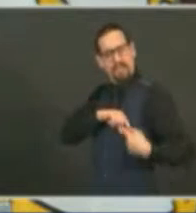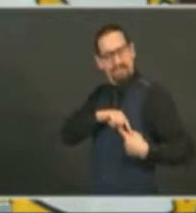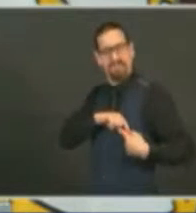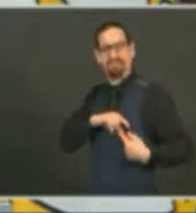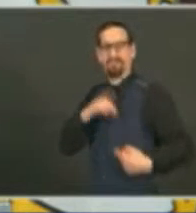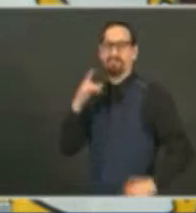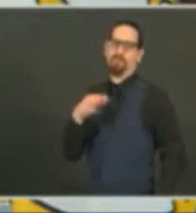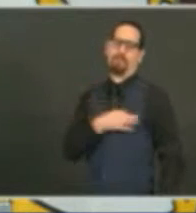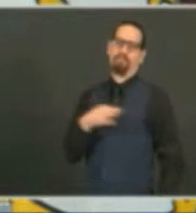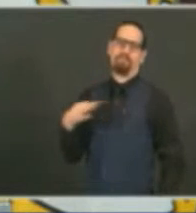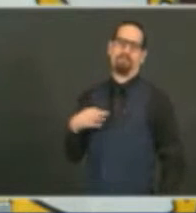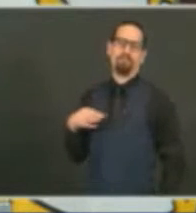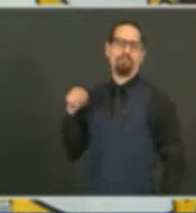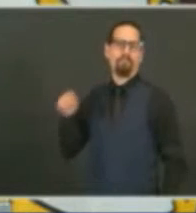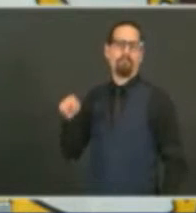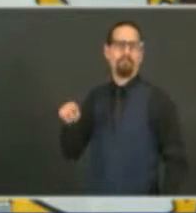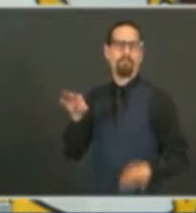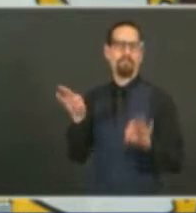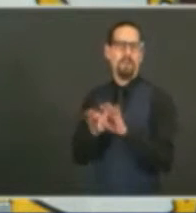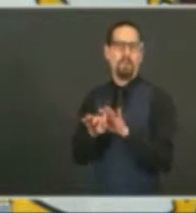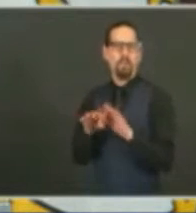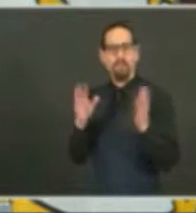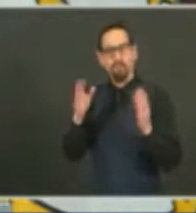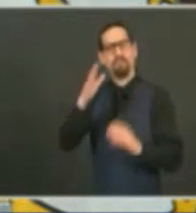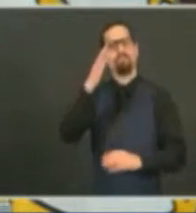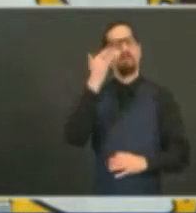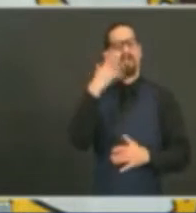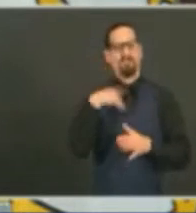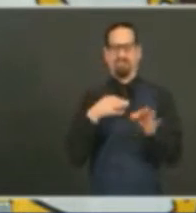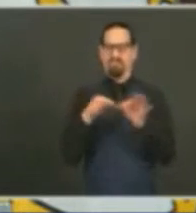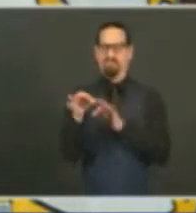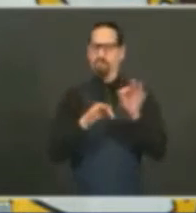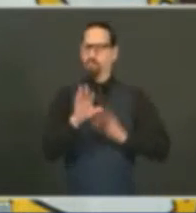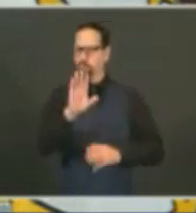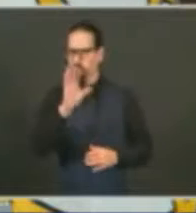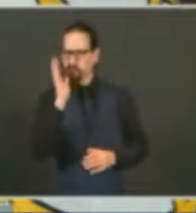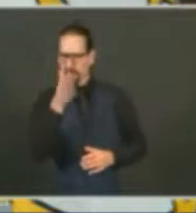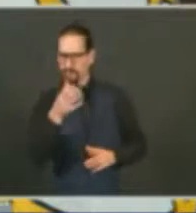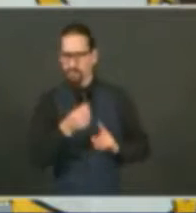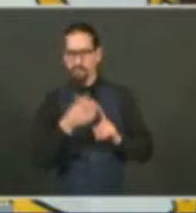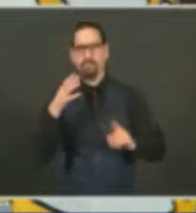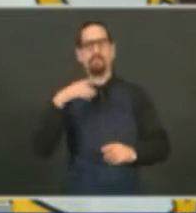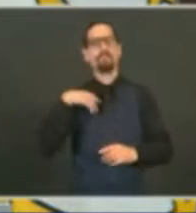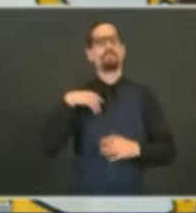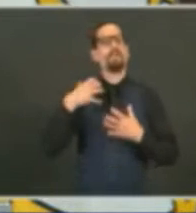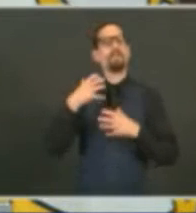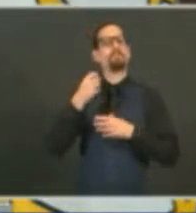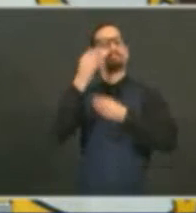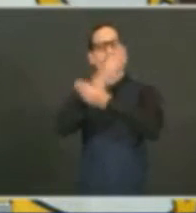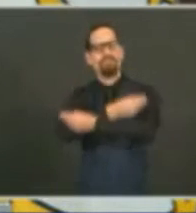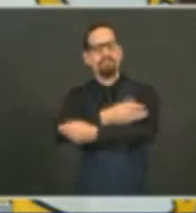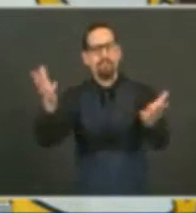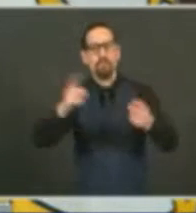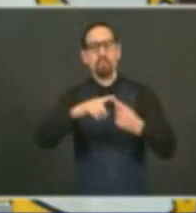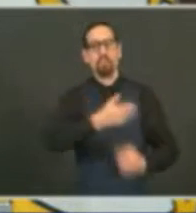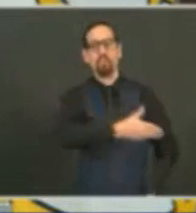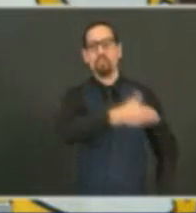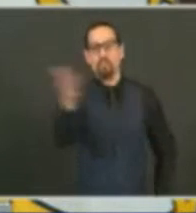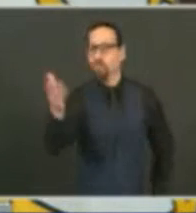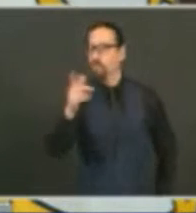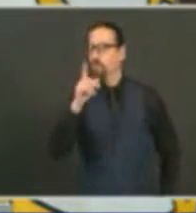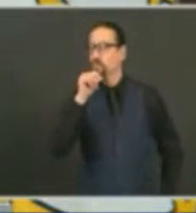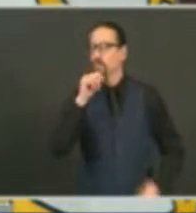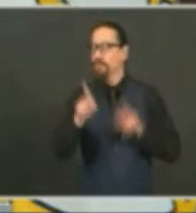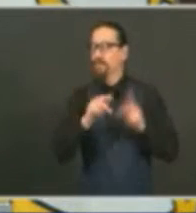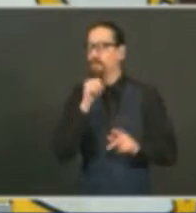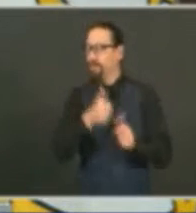I want to be very clear about this and send a special message to people who are still not following the rules. Right now, we